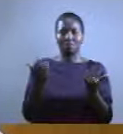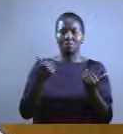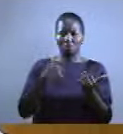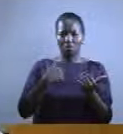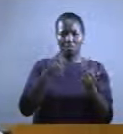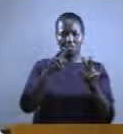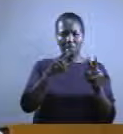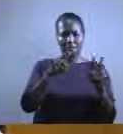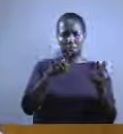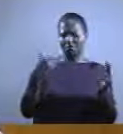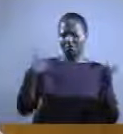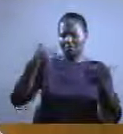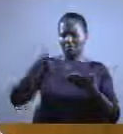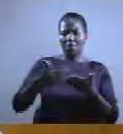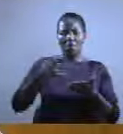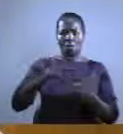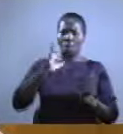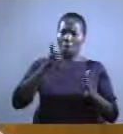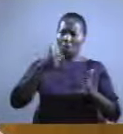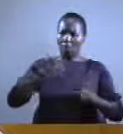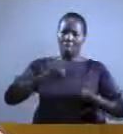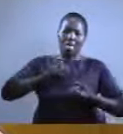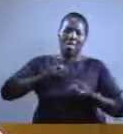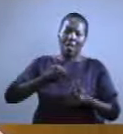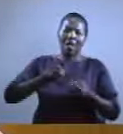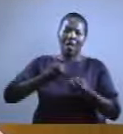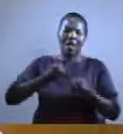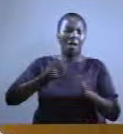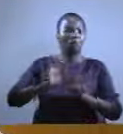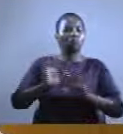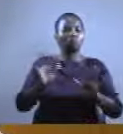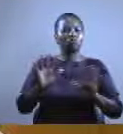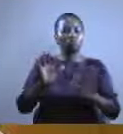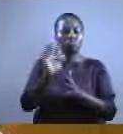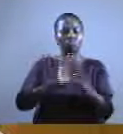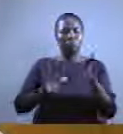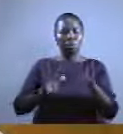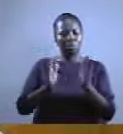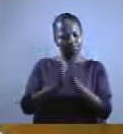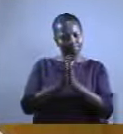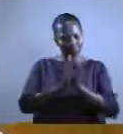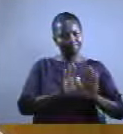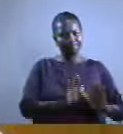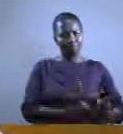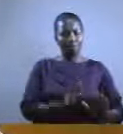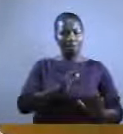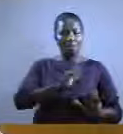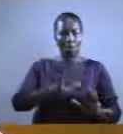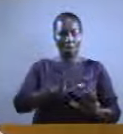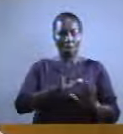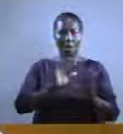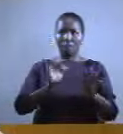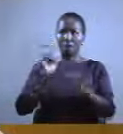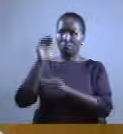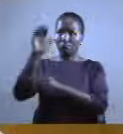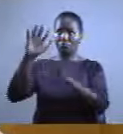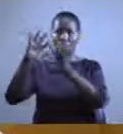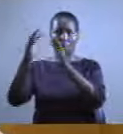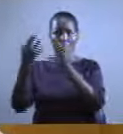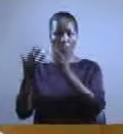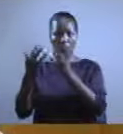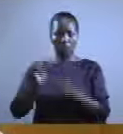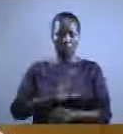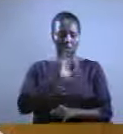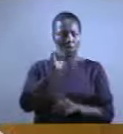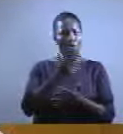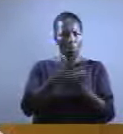not telling, which we should tell, to continue to inspire confidence locally and internationally and